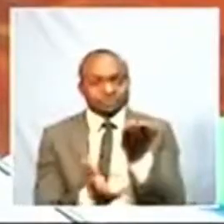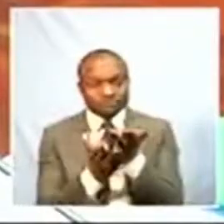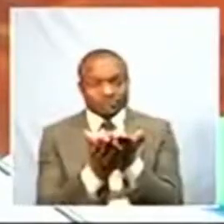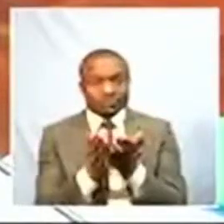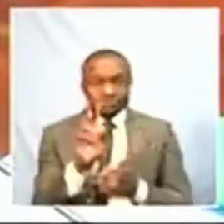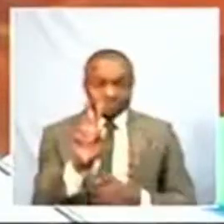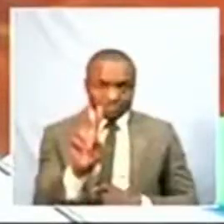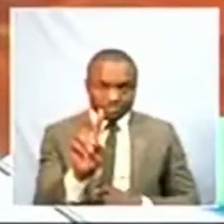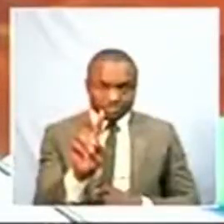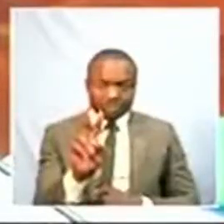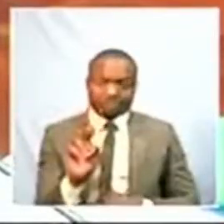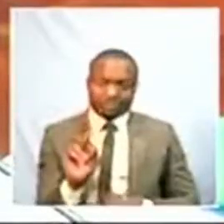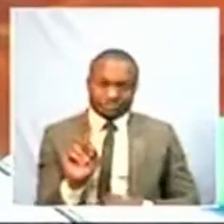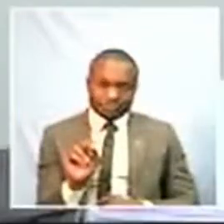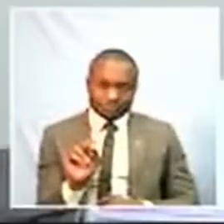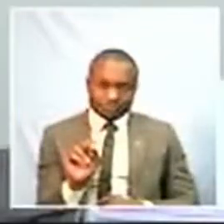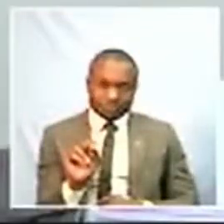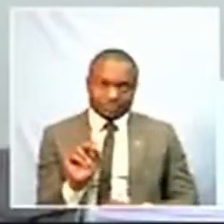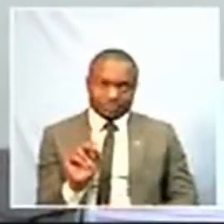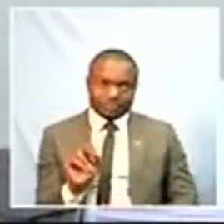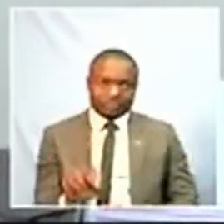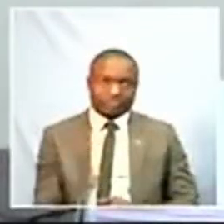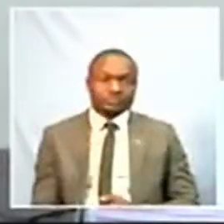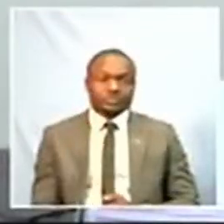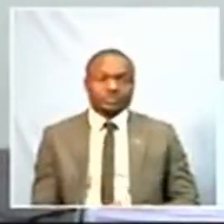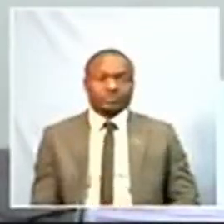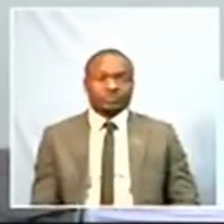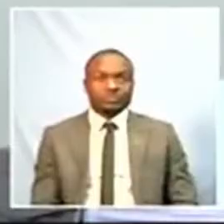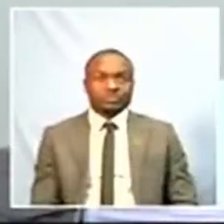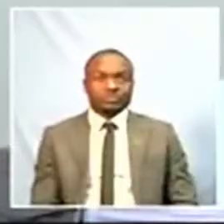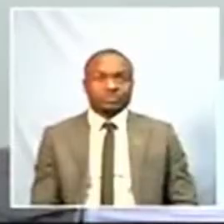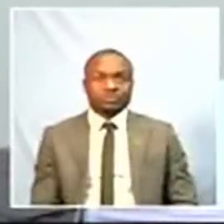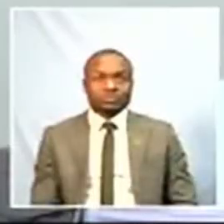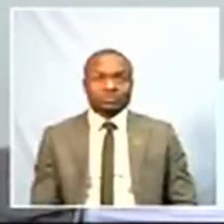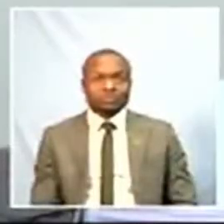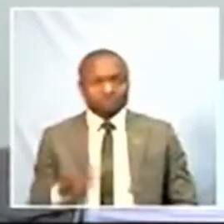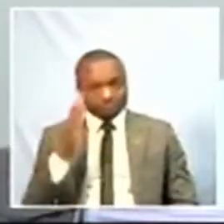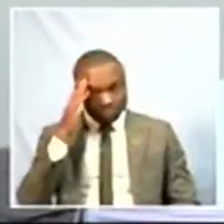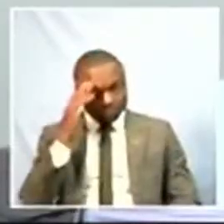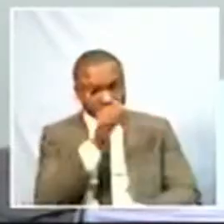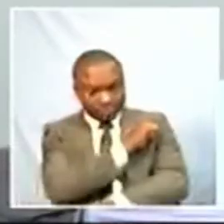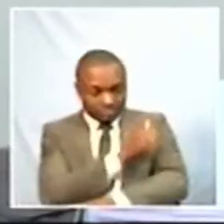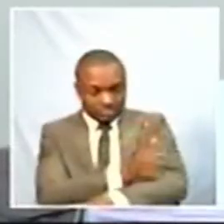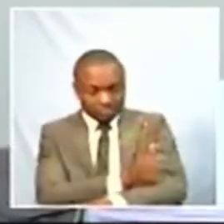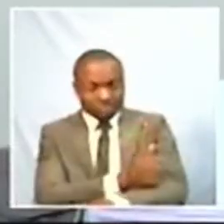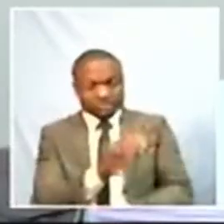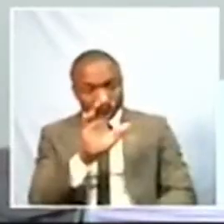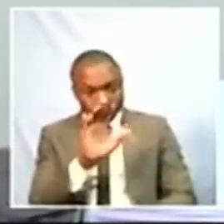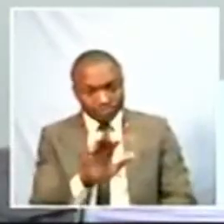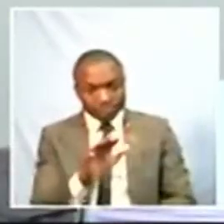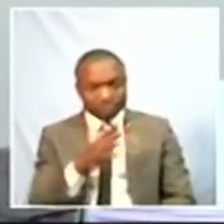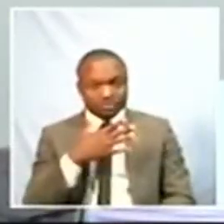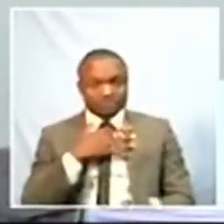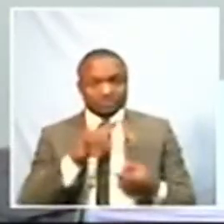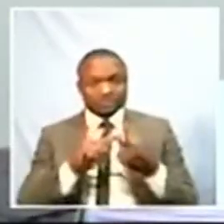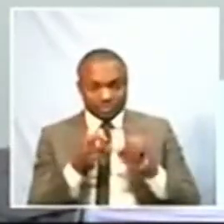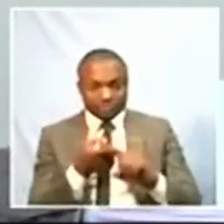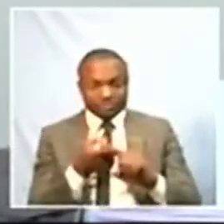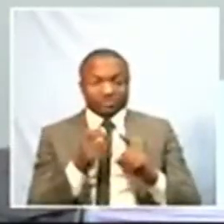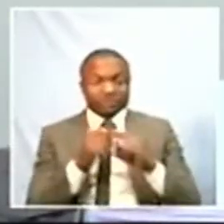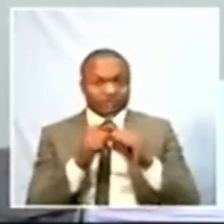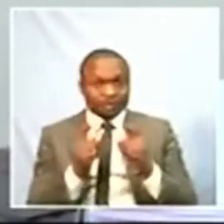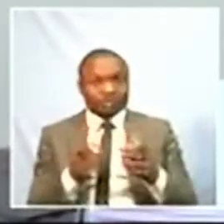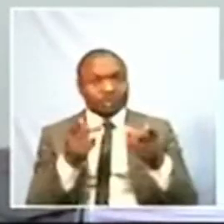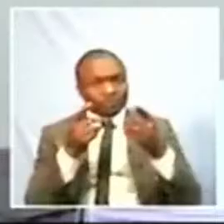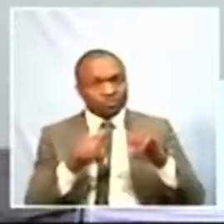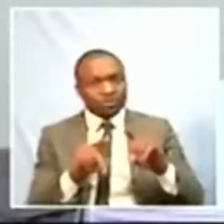2. Chair. No, I mean, I know the authorities there. My colleague have confirmed. Yes, Chair. But when